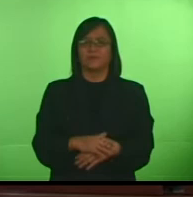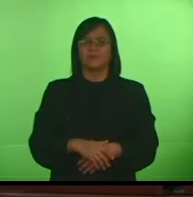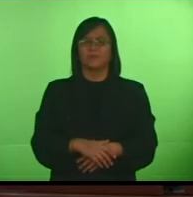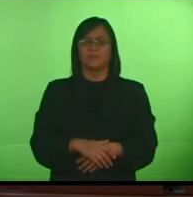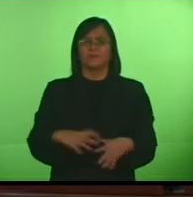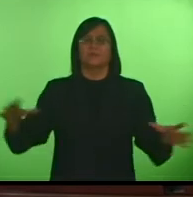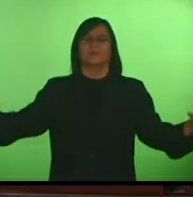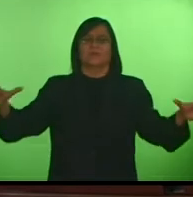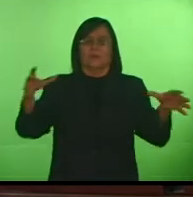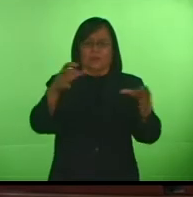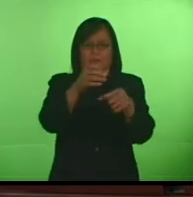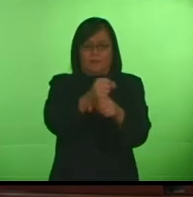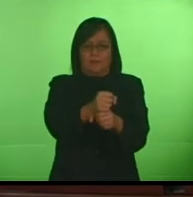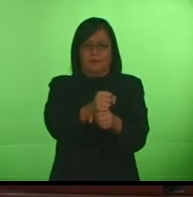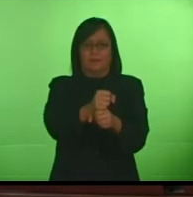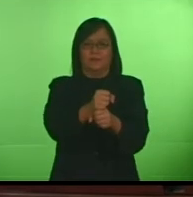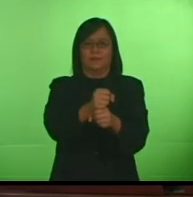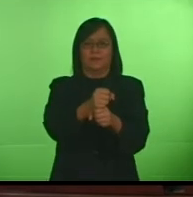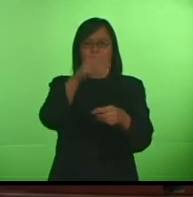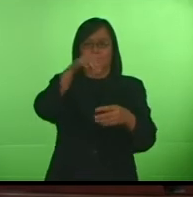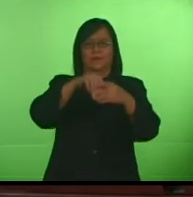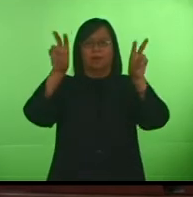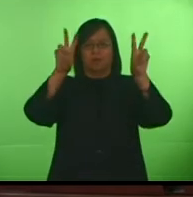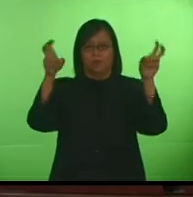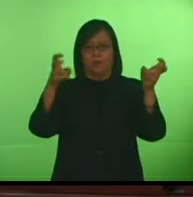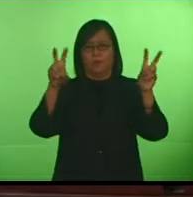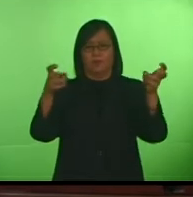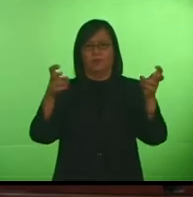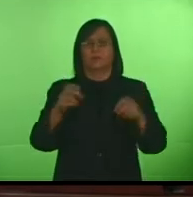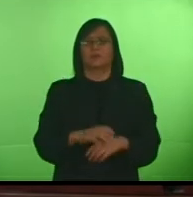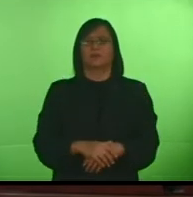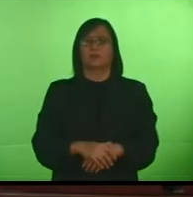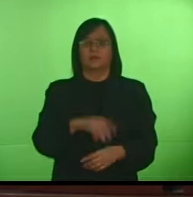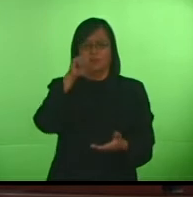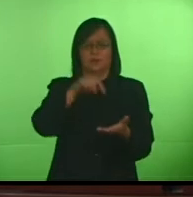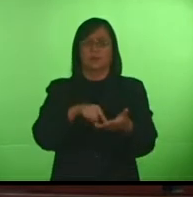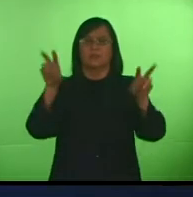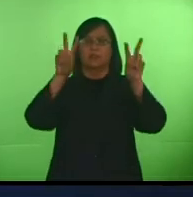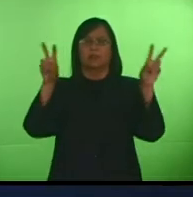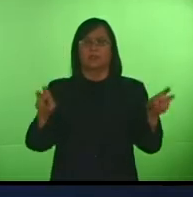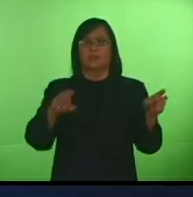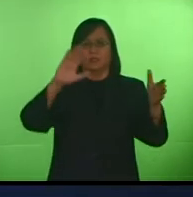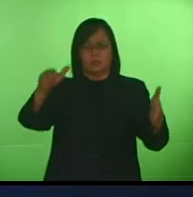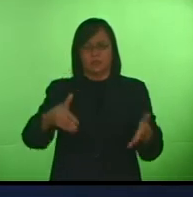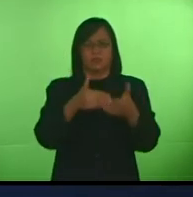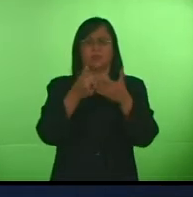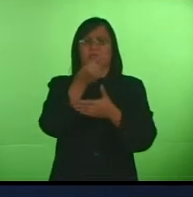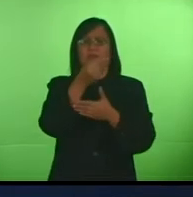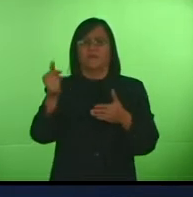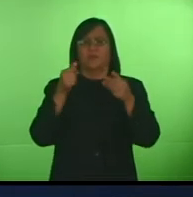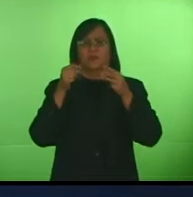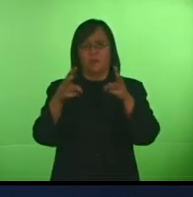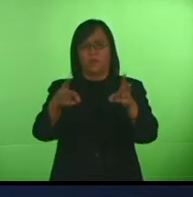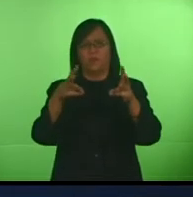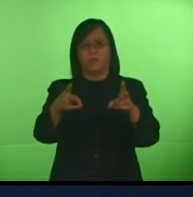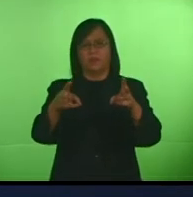as a conclusion in this topic, yeah, this topic introduced a few tools needed to